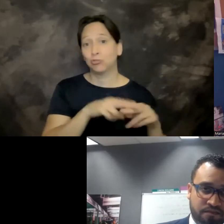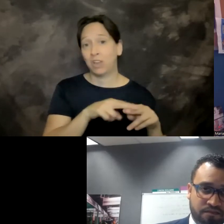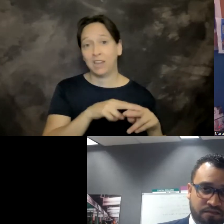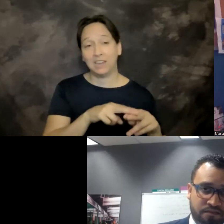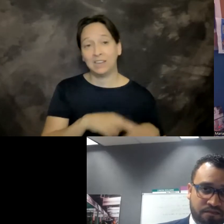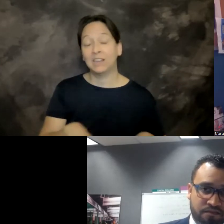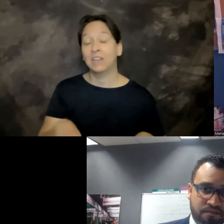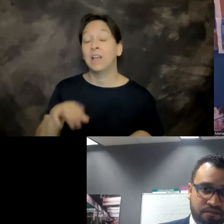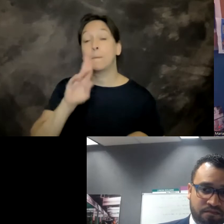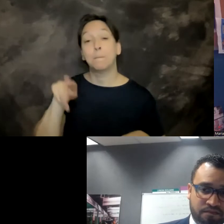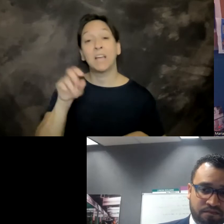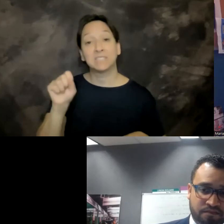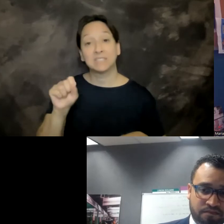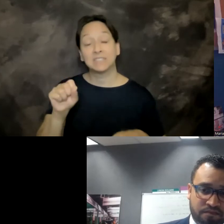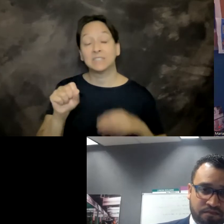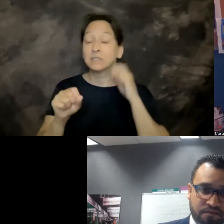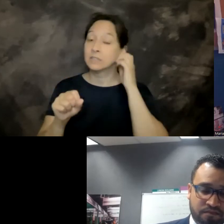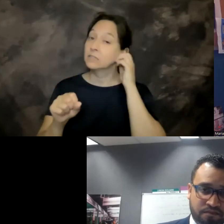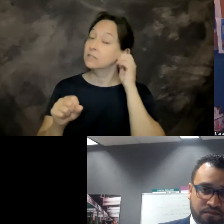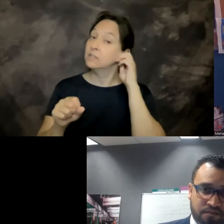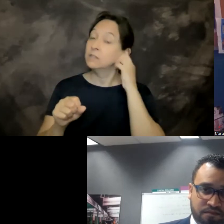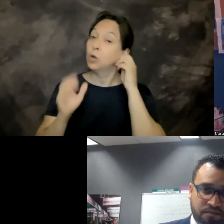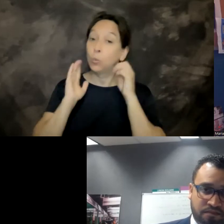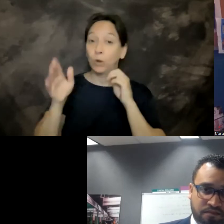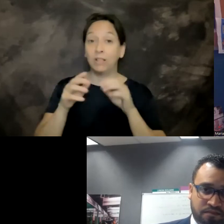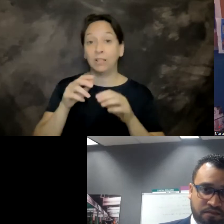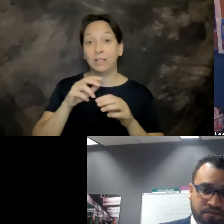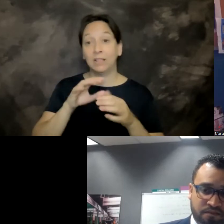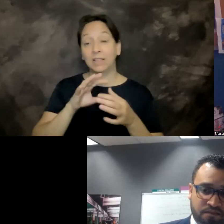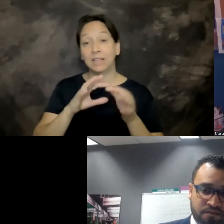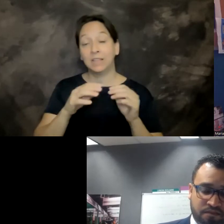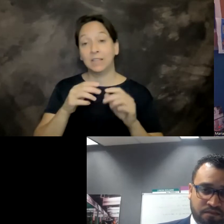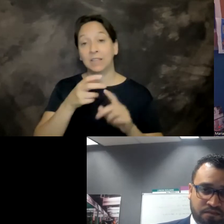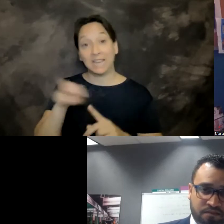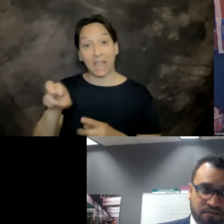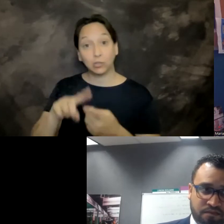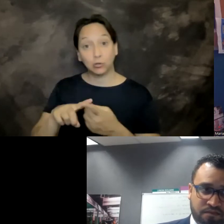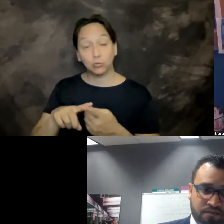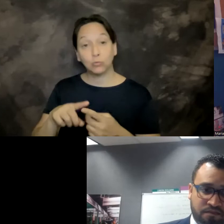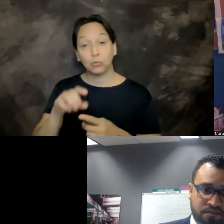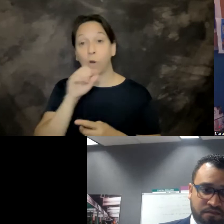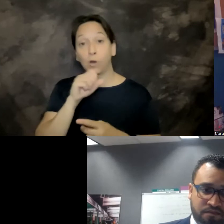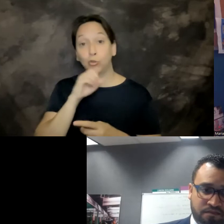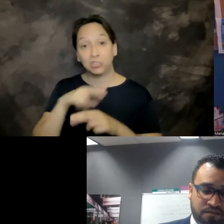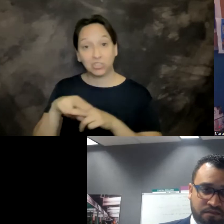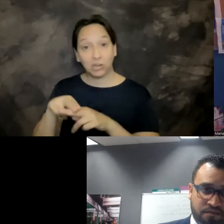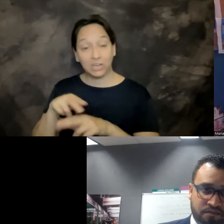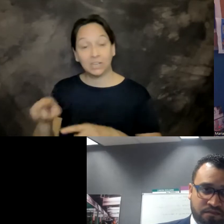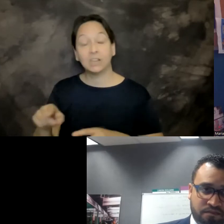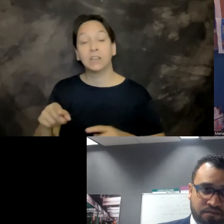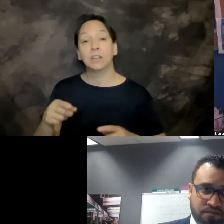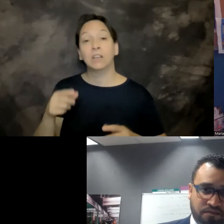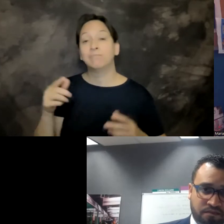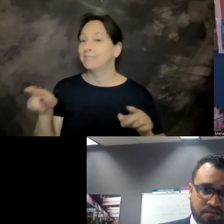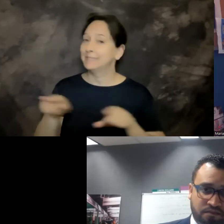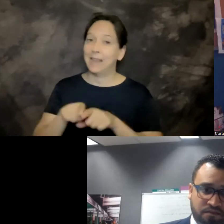connector buses that will get to the Orange Line, but many of our riders are using as well to get downtown, are going to run into the same